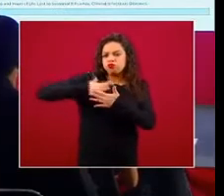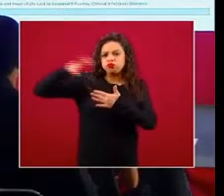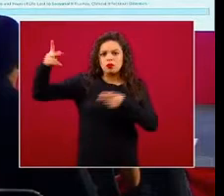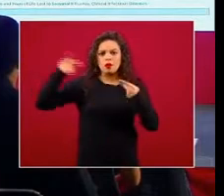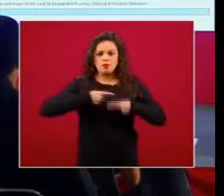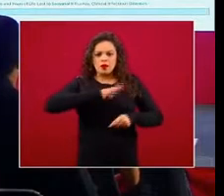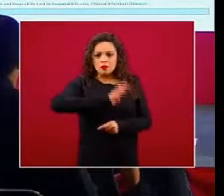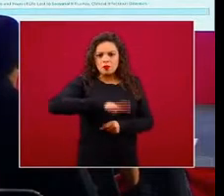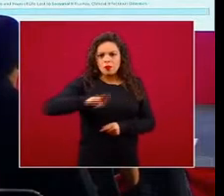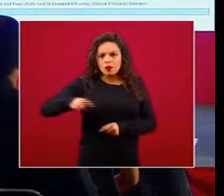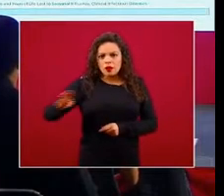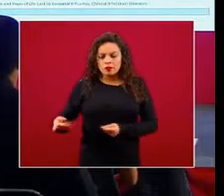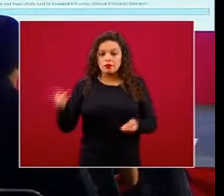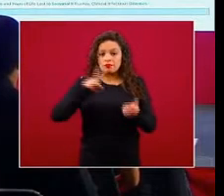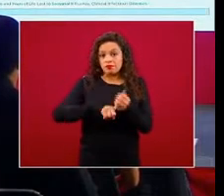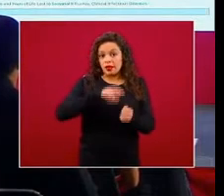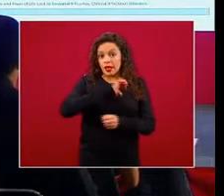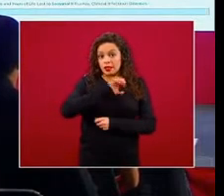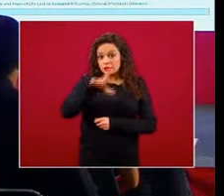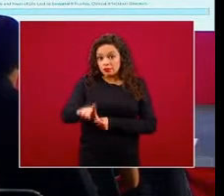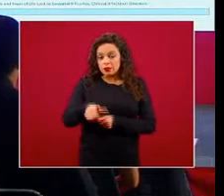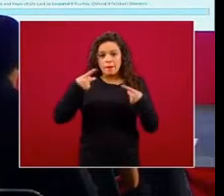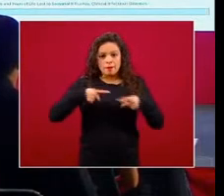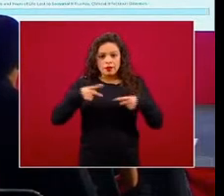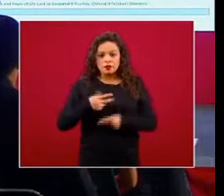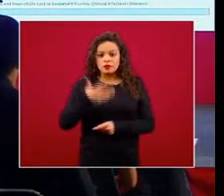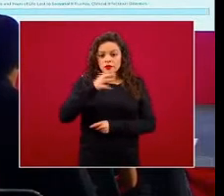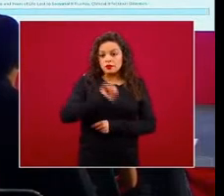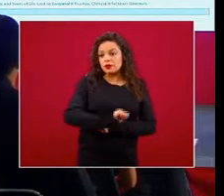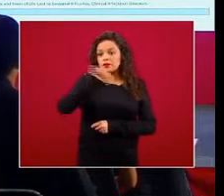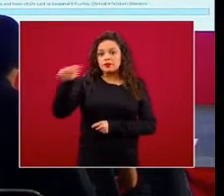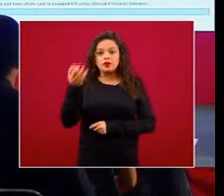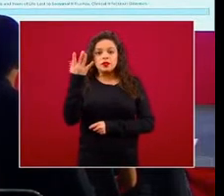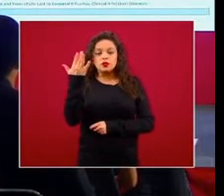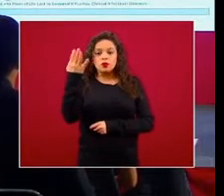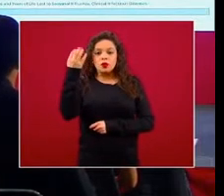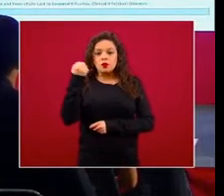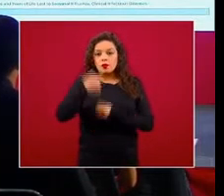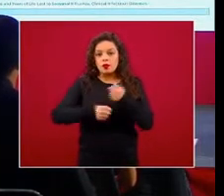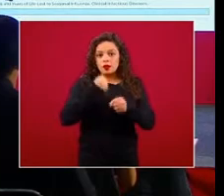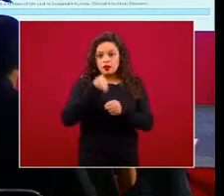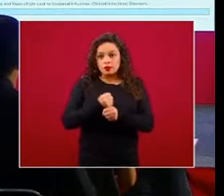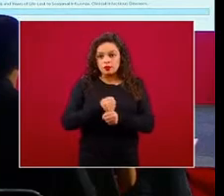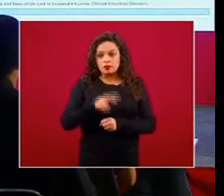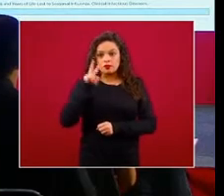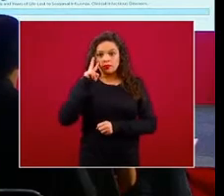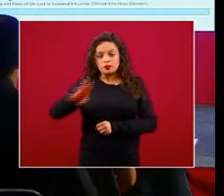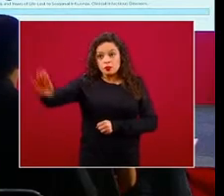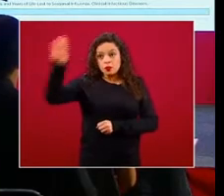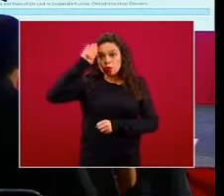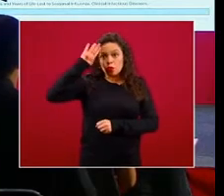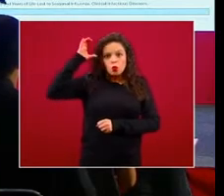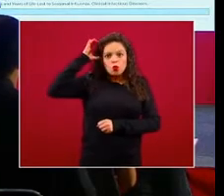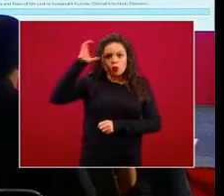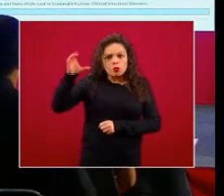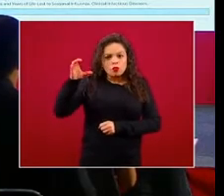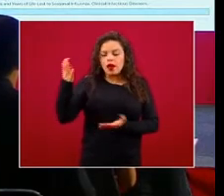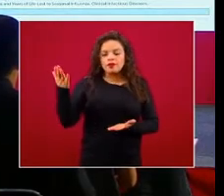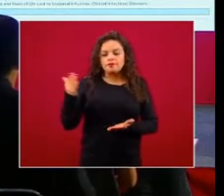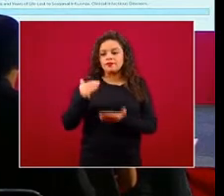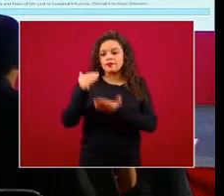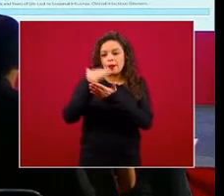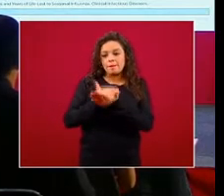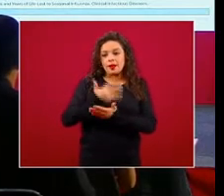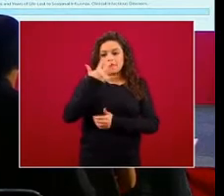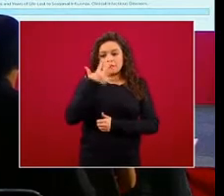of age, which doesn't really look that impressive for people who are over 60 or under 5. This was a key piece of information